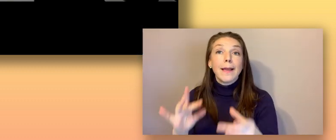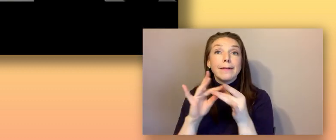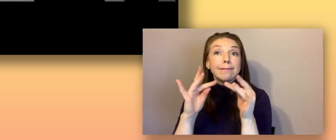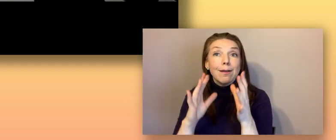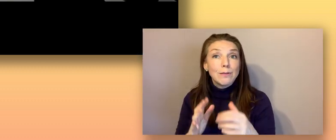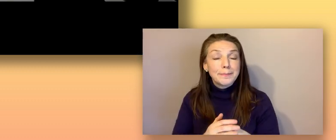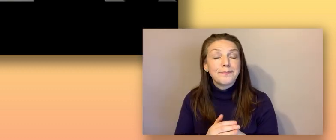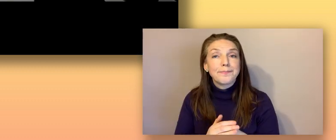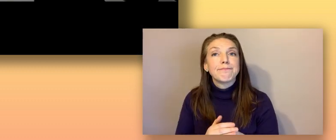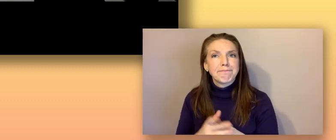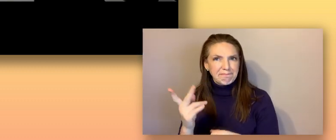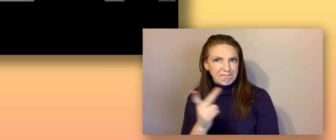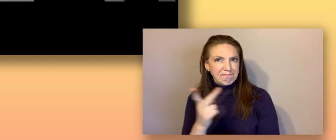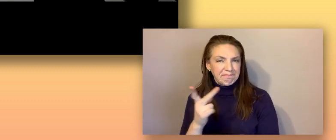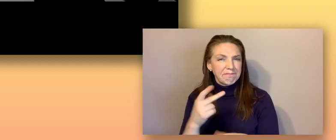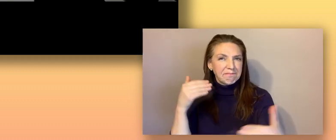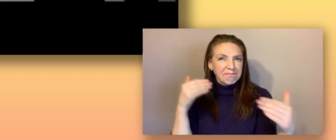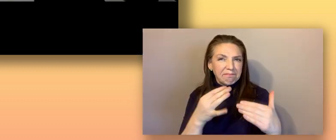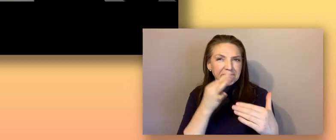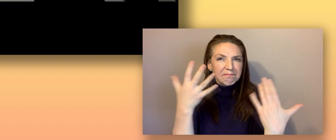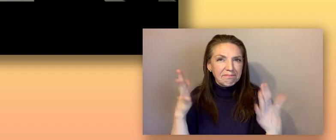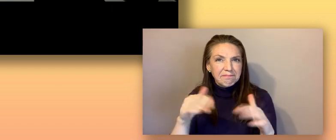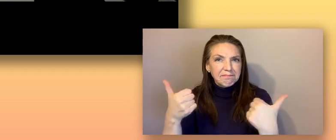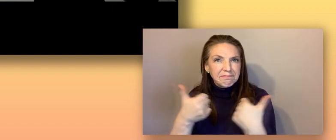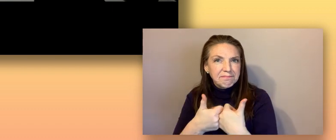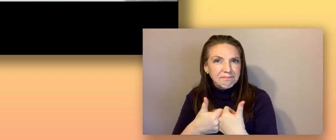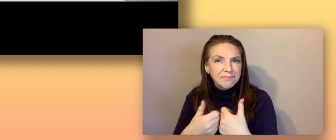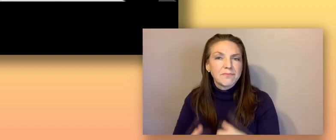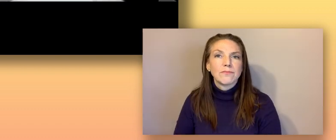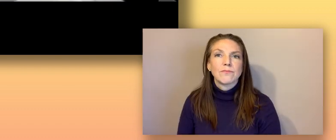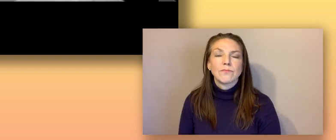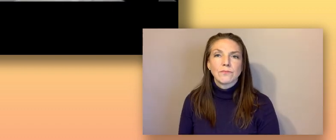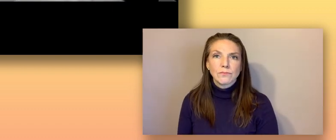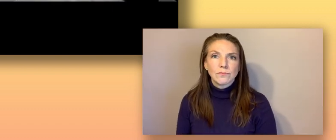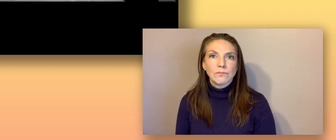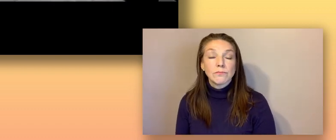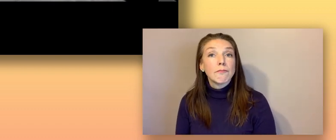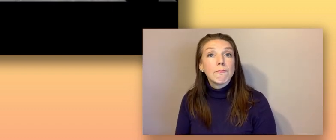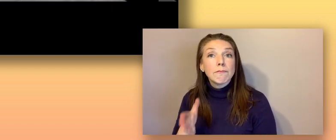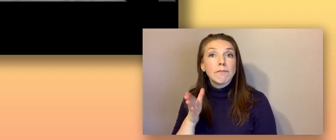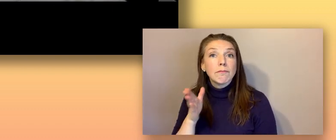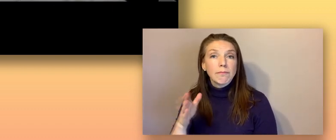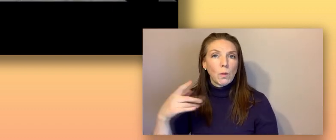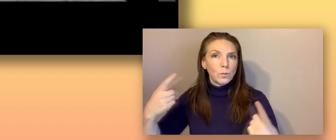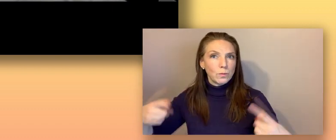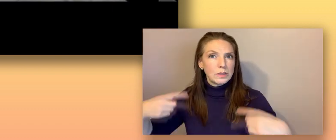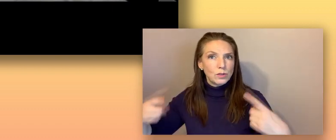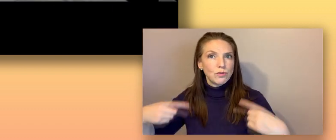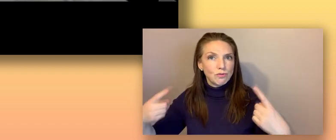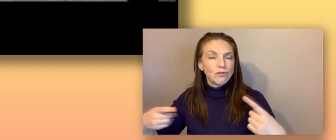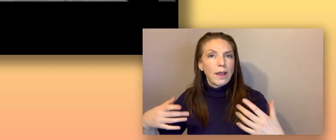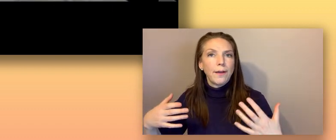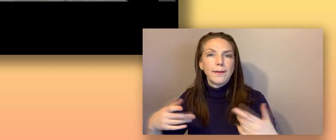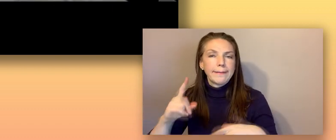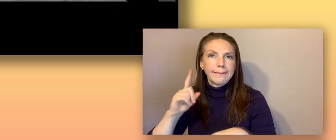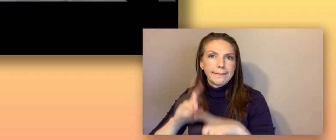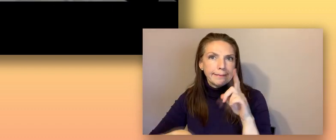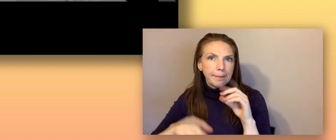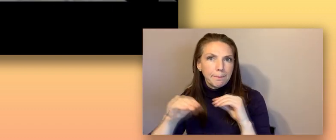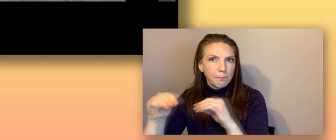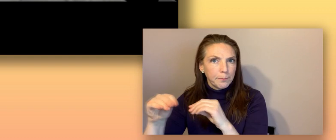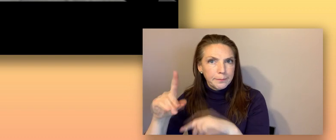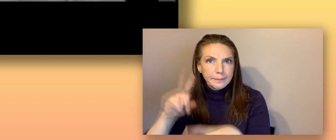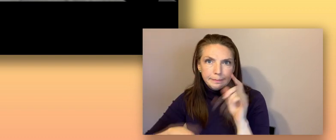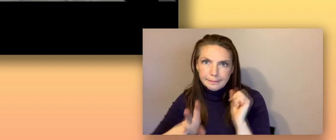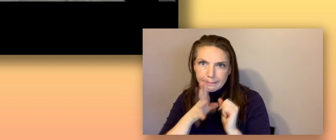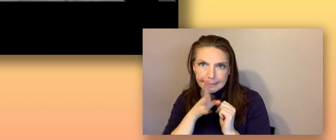Stephen and his companion are almost finished with their game. Stephen is in his wheelchair and can no longer move